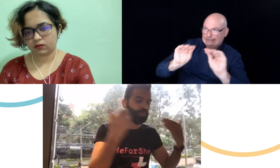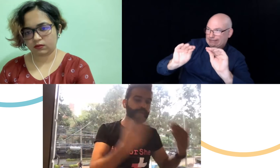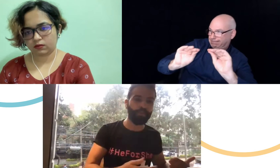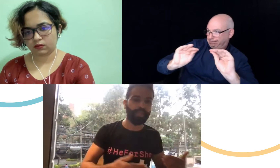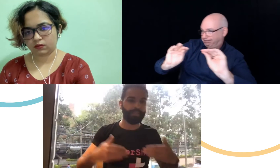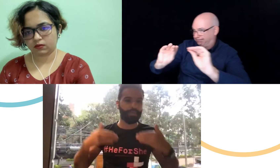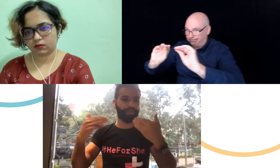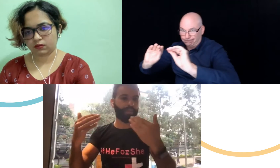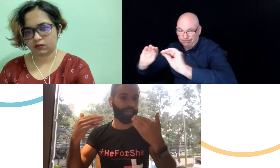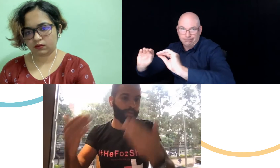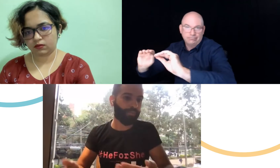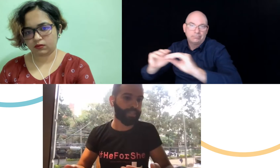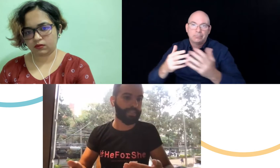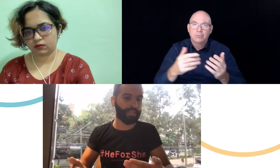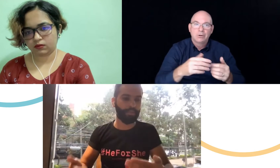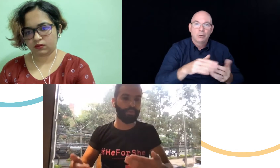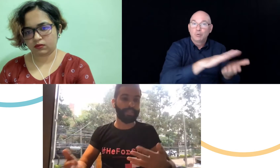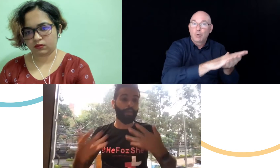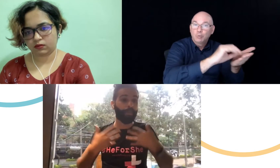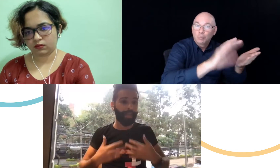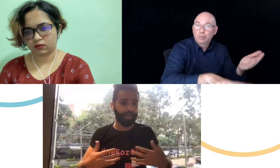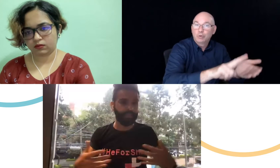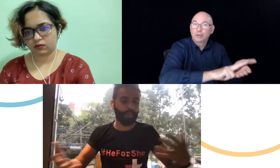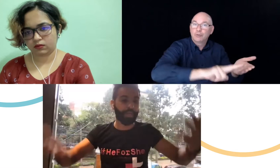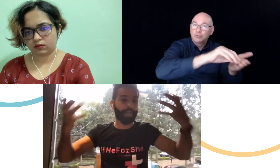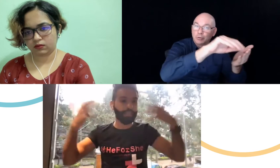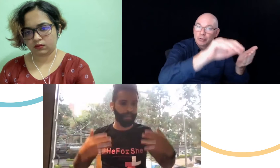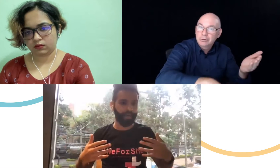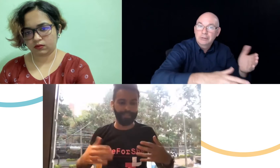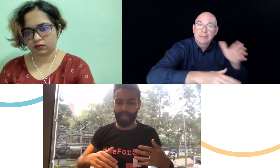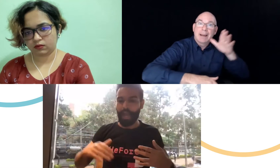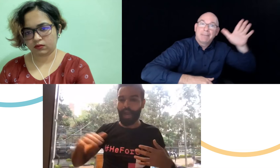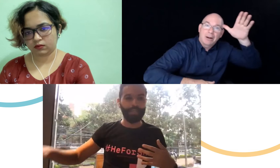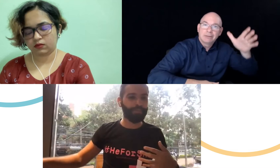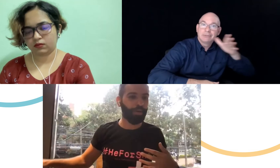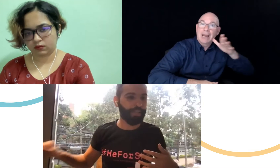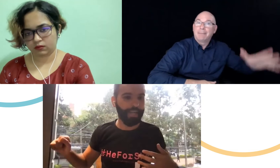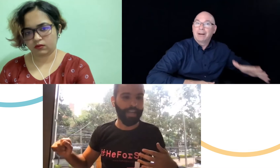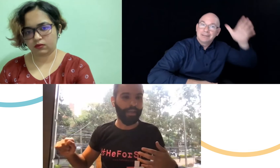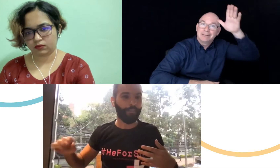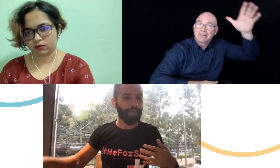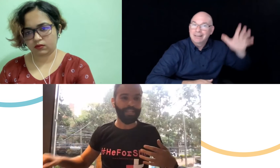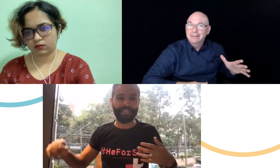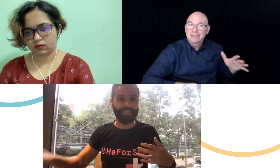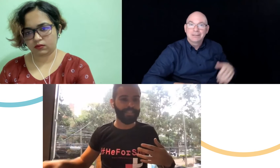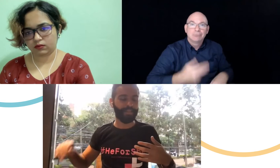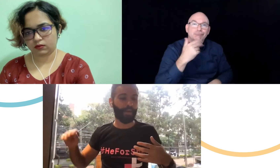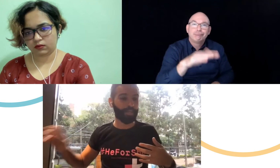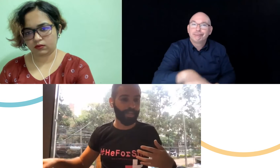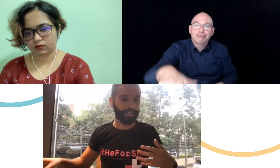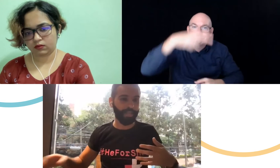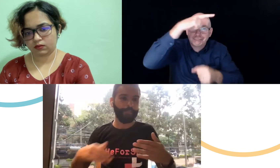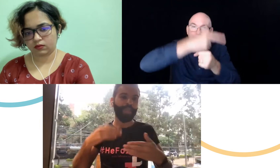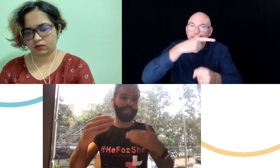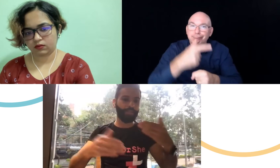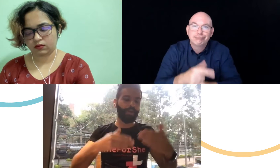the school students, the university students, our parents, our grandparents, our small brothers and sisters,